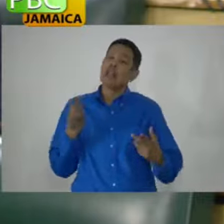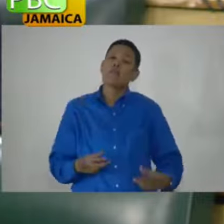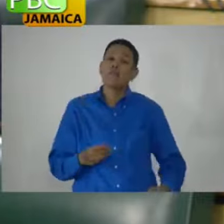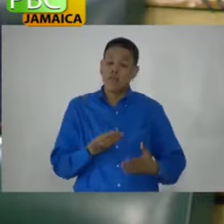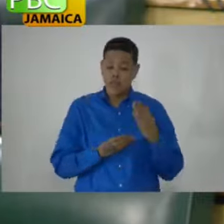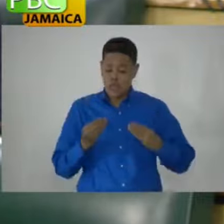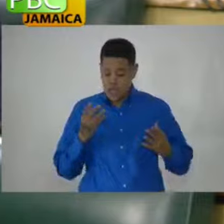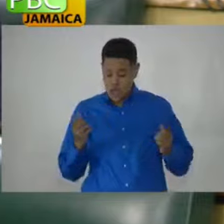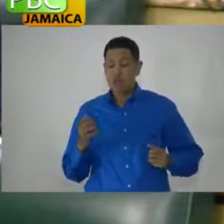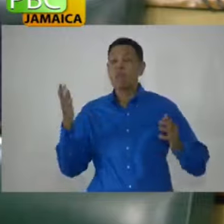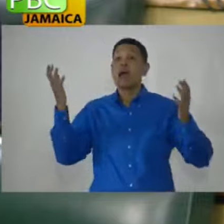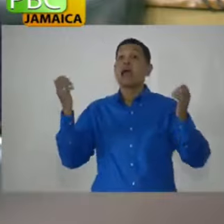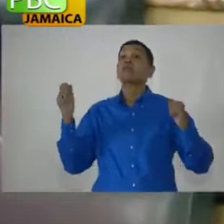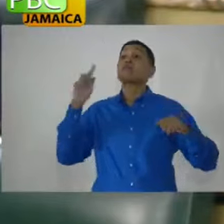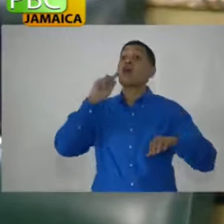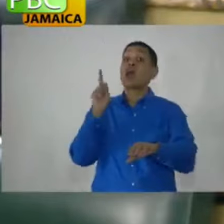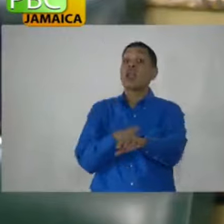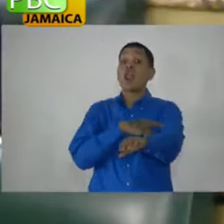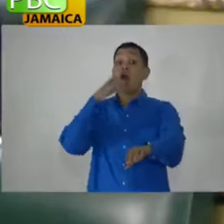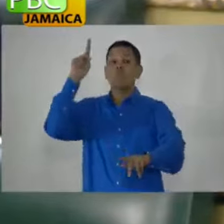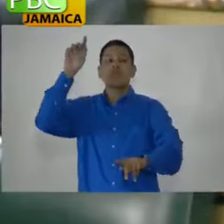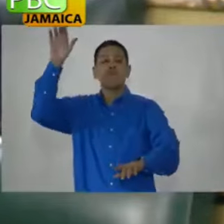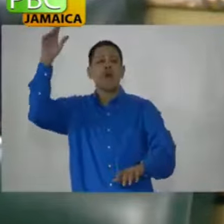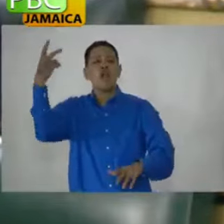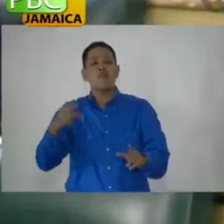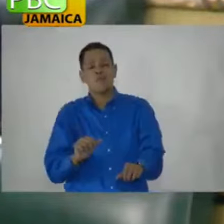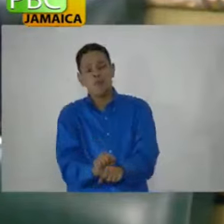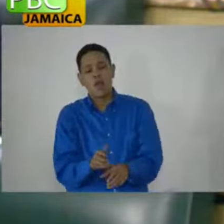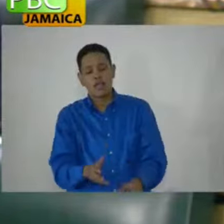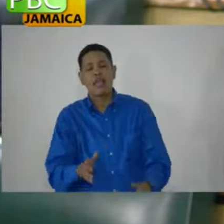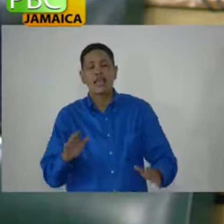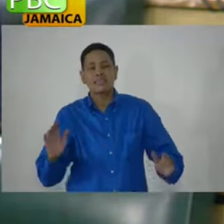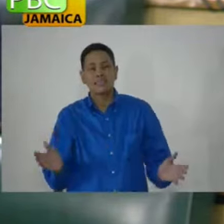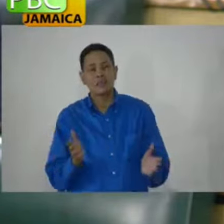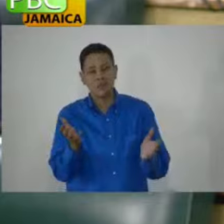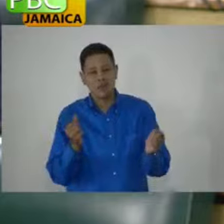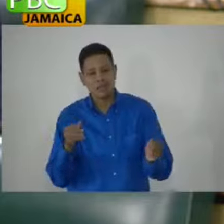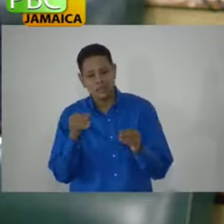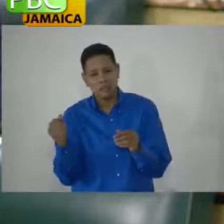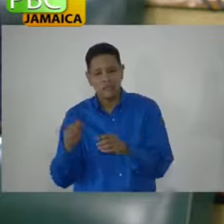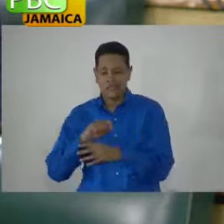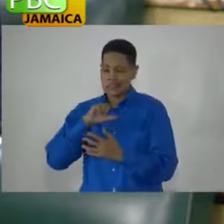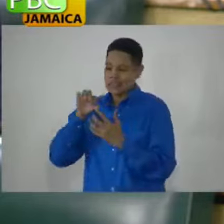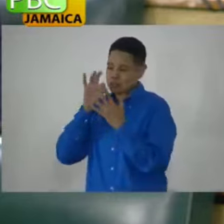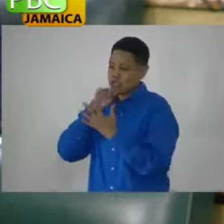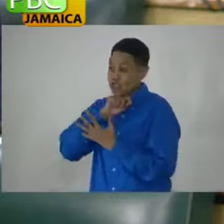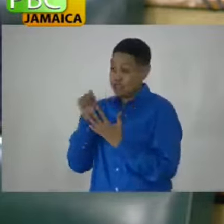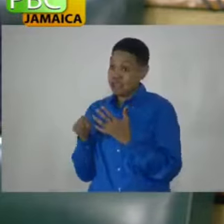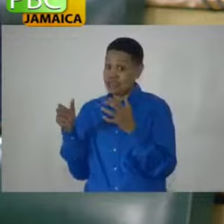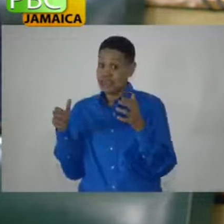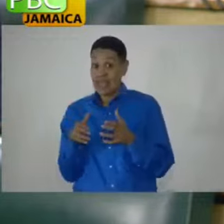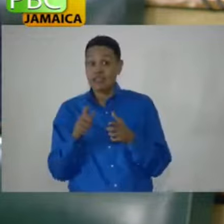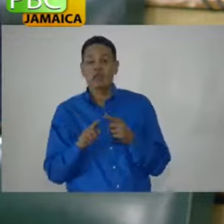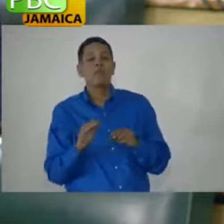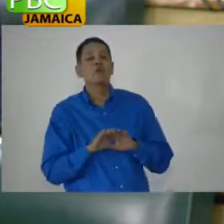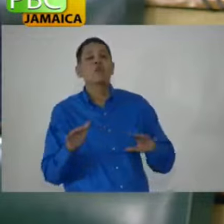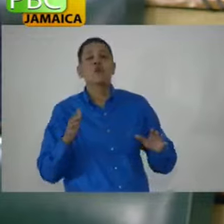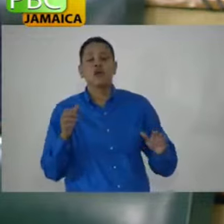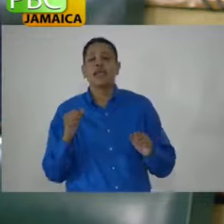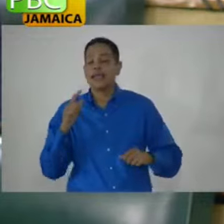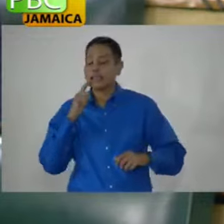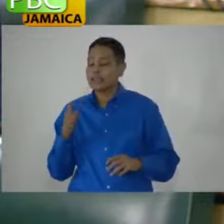attract long-term remote workers, and stimulate spending in select sectors. However, it does not yet